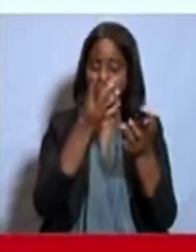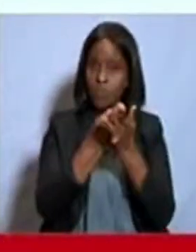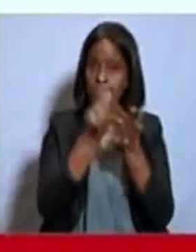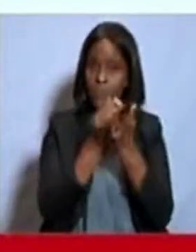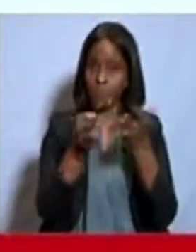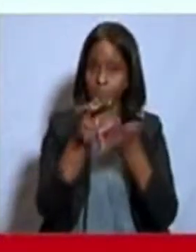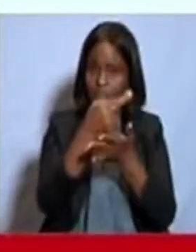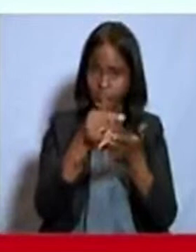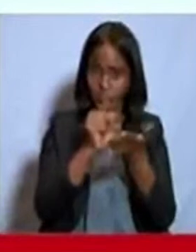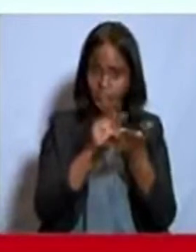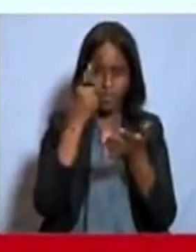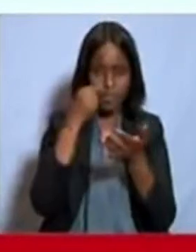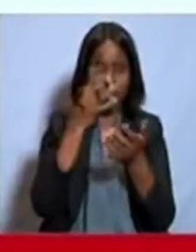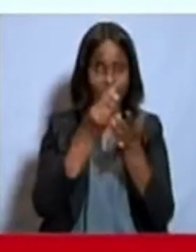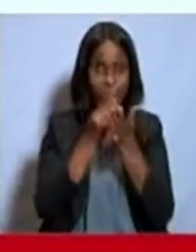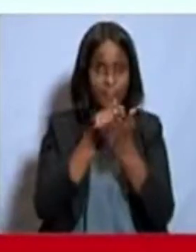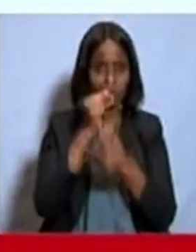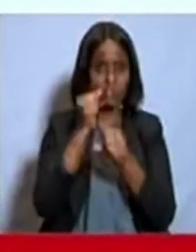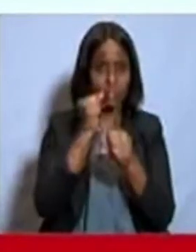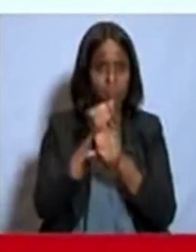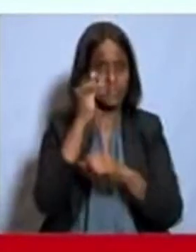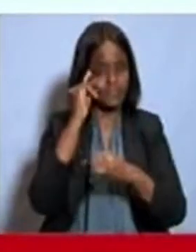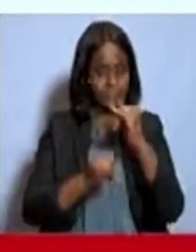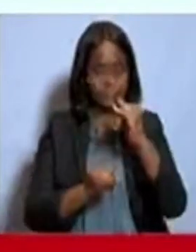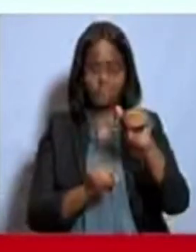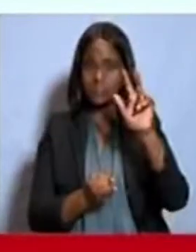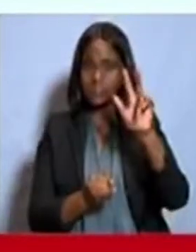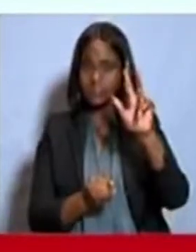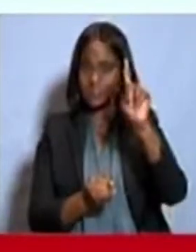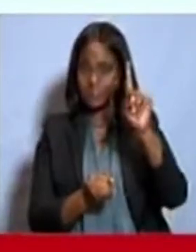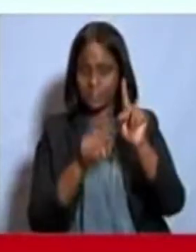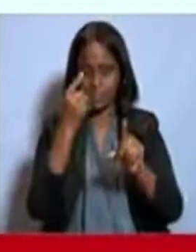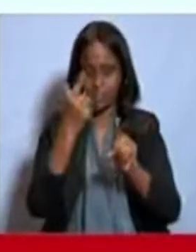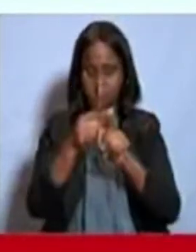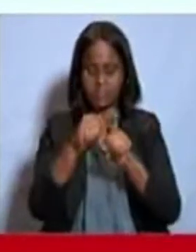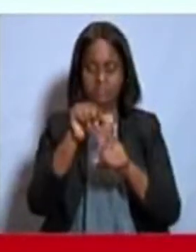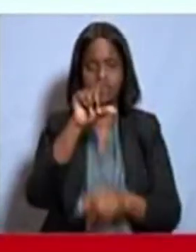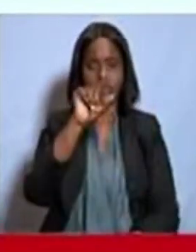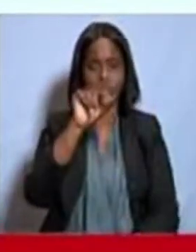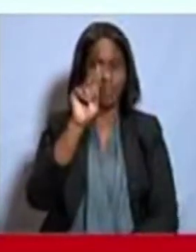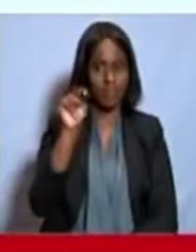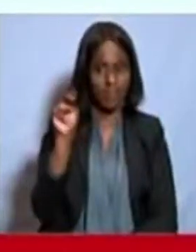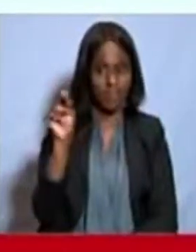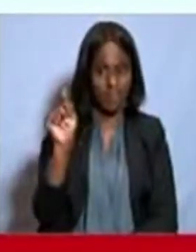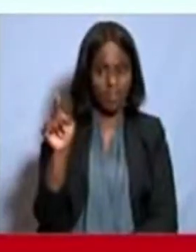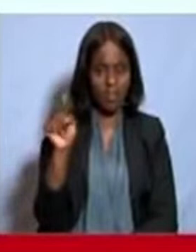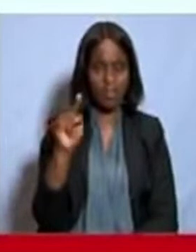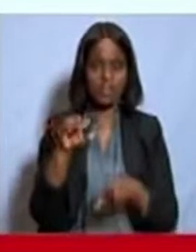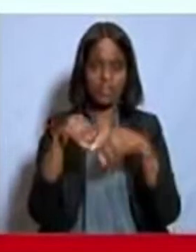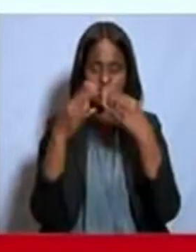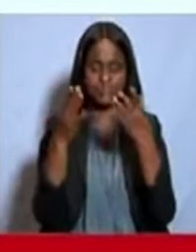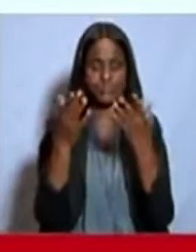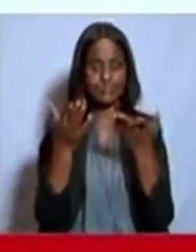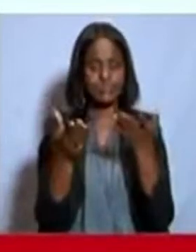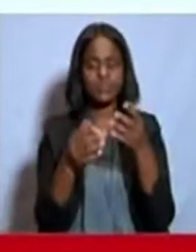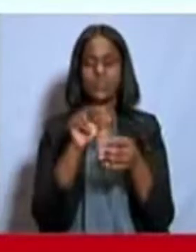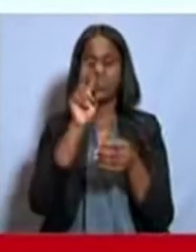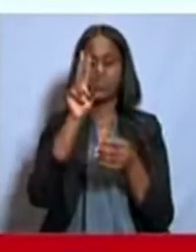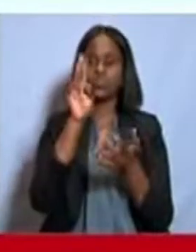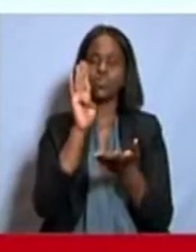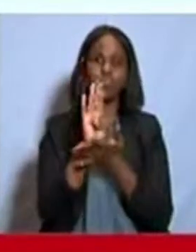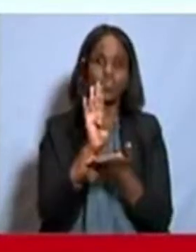and expenditure for the financial year ended 31st December 2022, a provision of